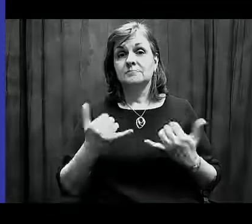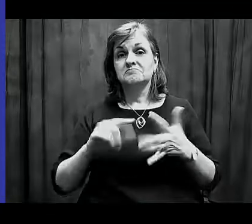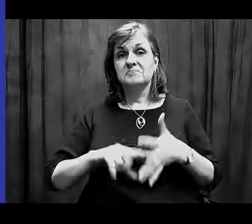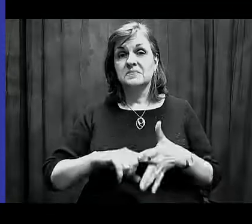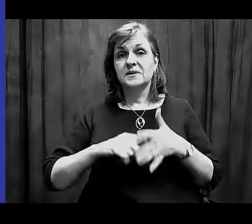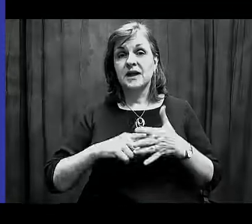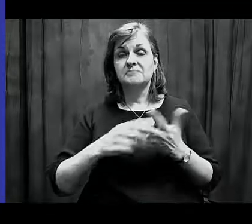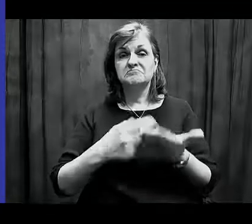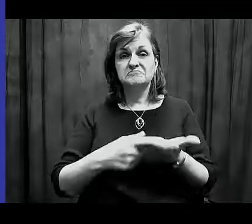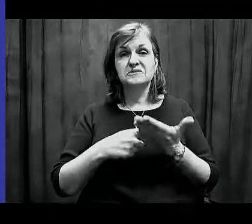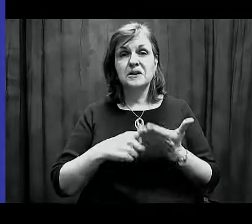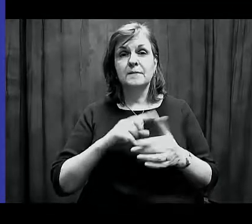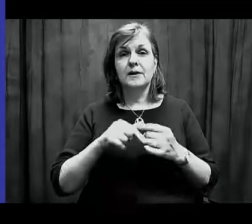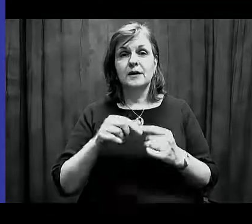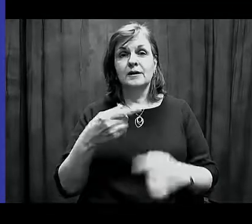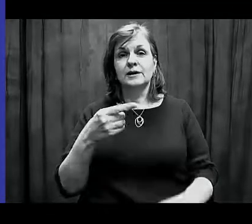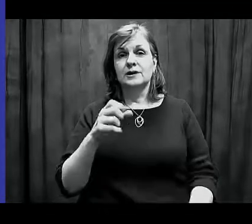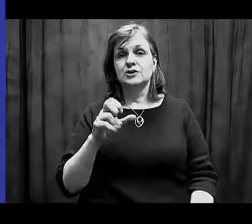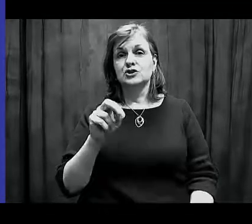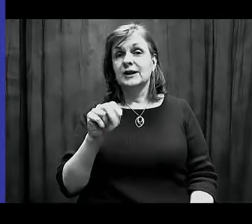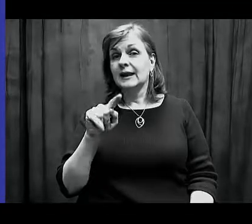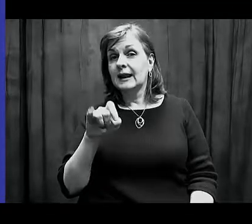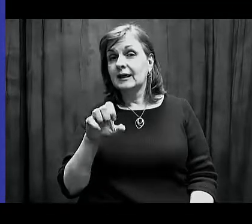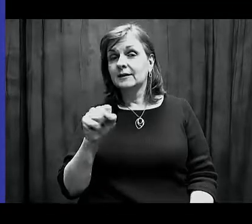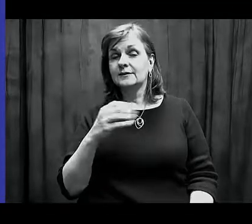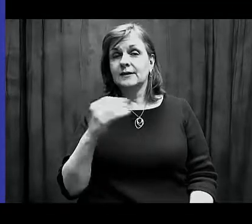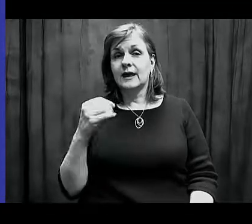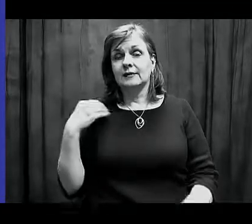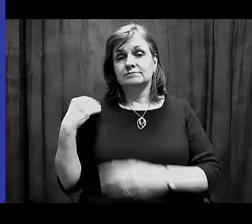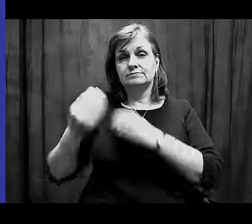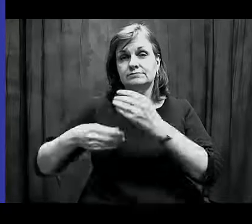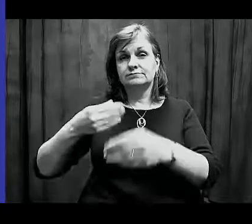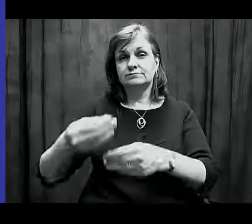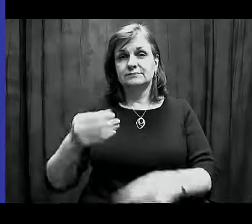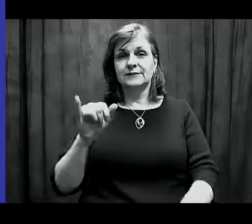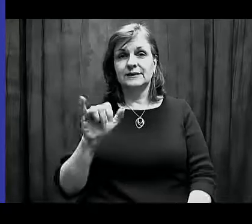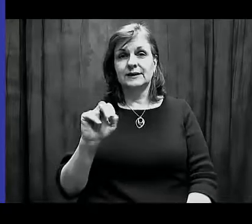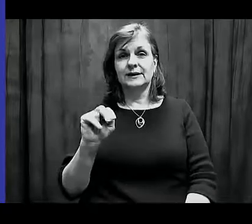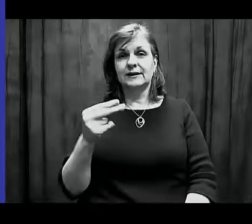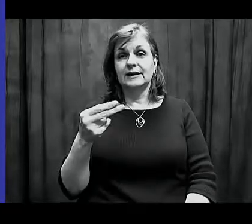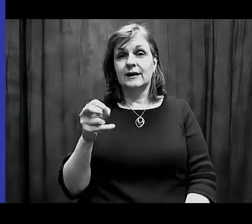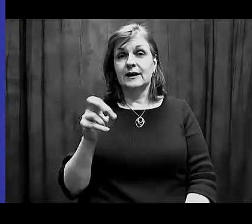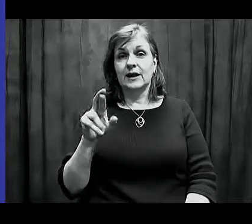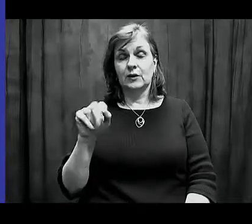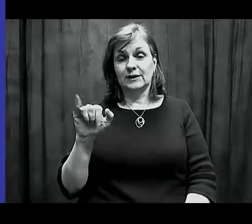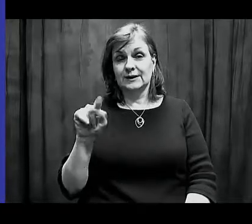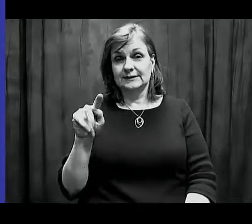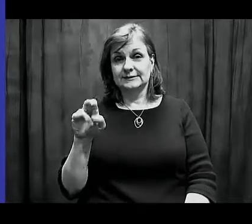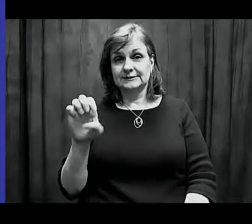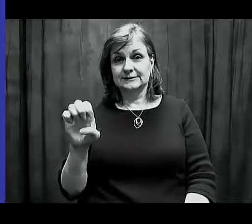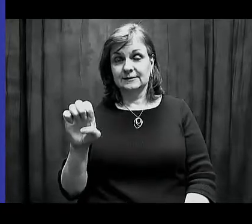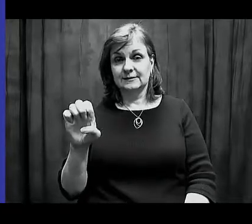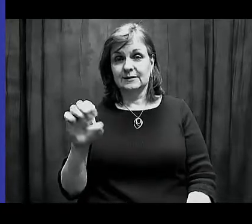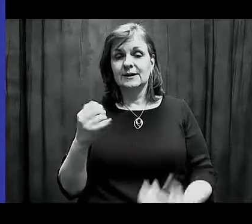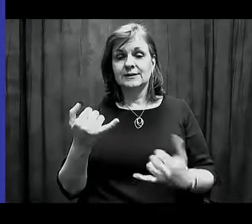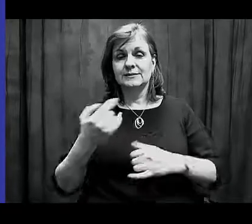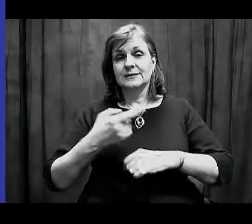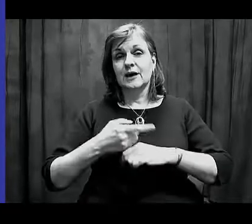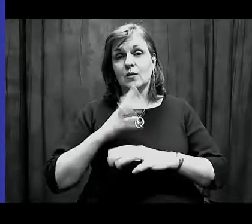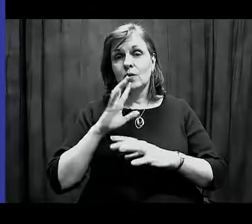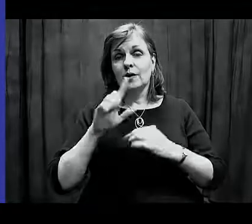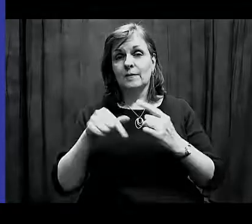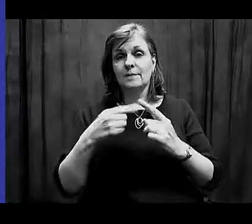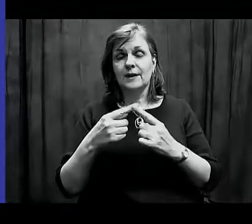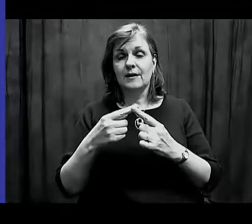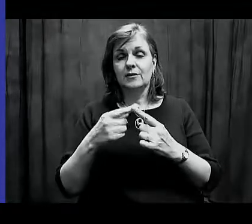We are beginning a series of discussions on genetics and inheritance. In particular, in this session, we want